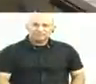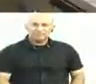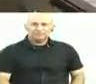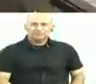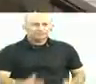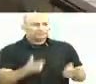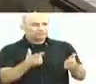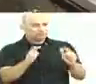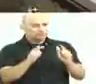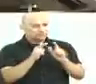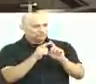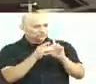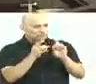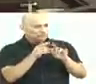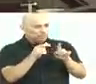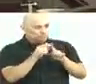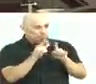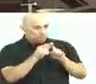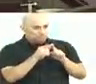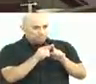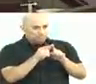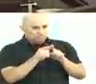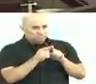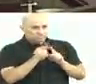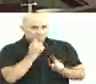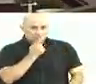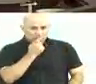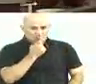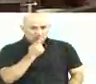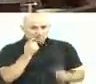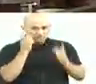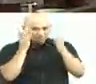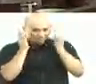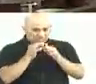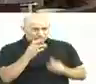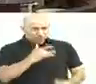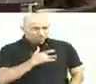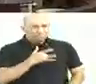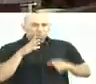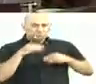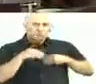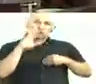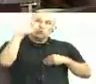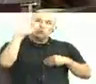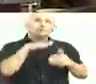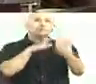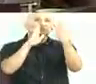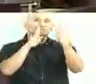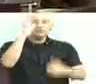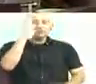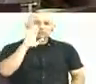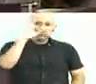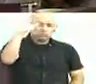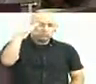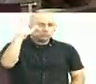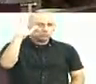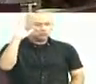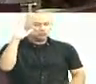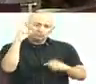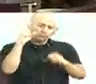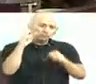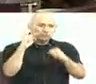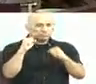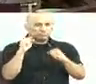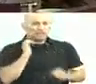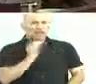Let the words of my mouth and the meditation of each of our hearts be acceptable in your sight. God, you're our strength.